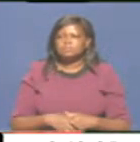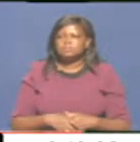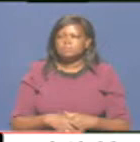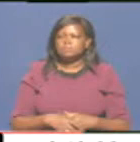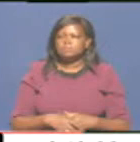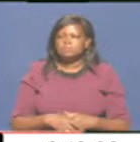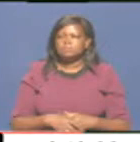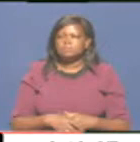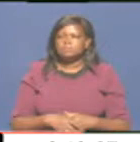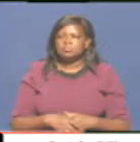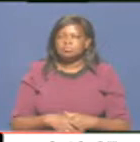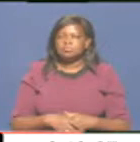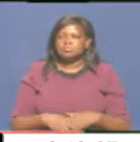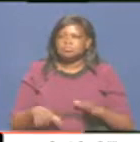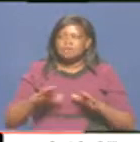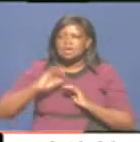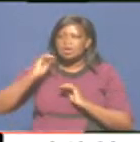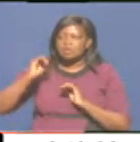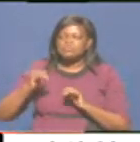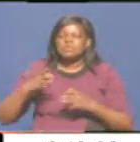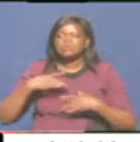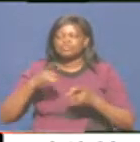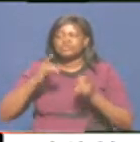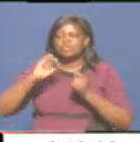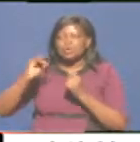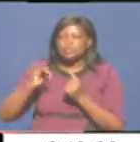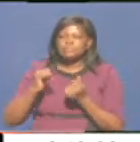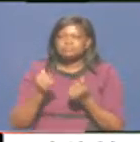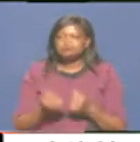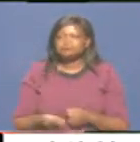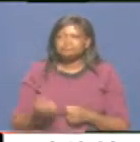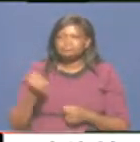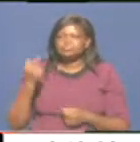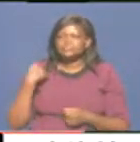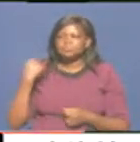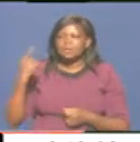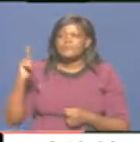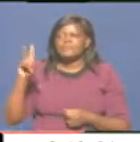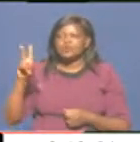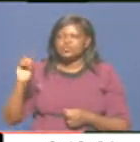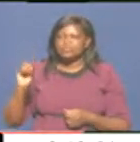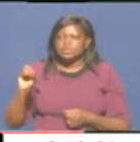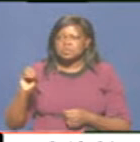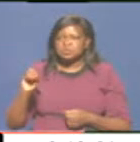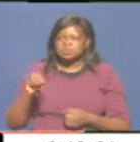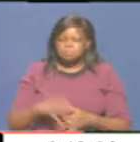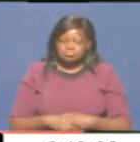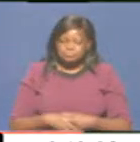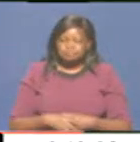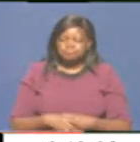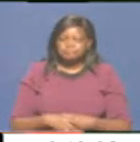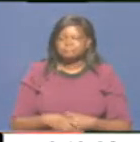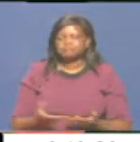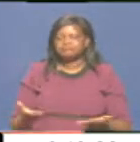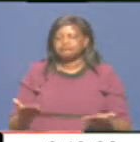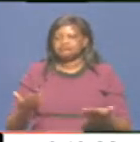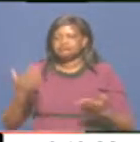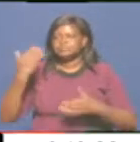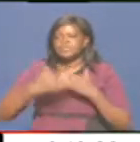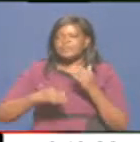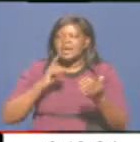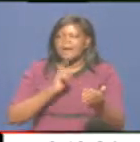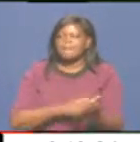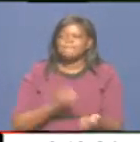Alright, Kirinyaga County is an interesting county, county number 20 among the 47 counties neighboring Embu,